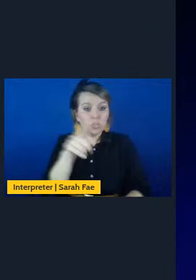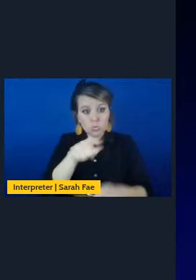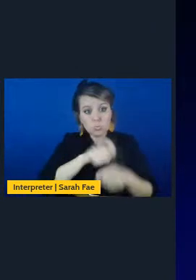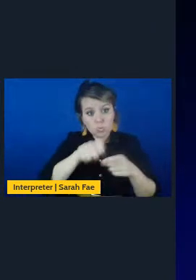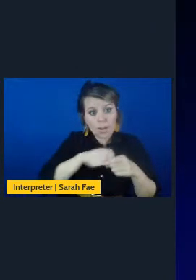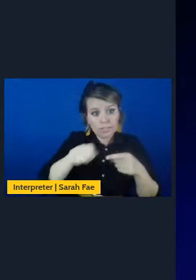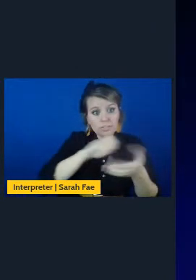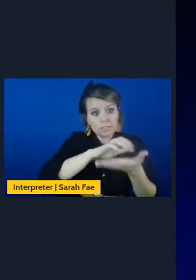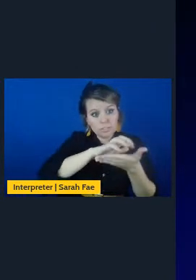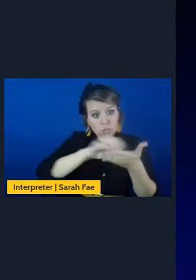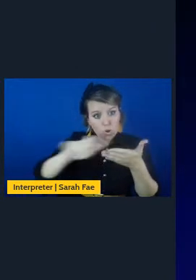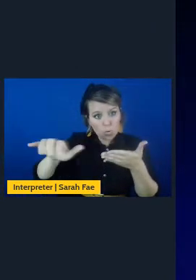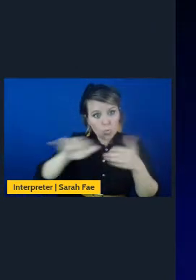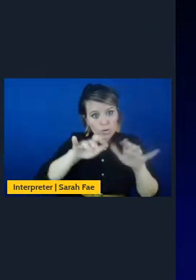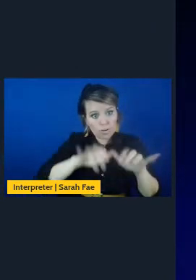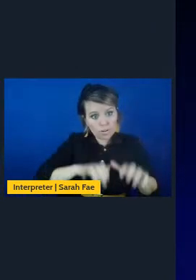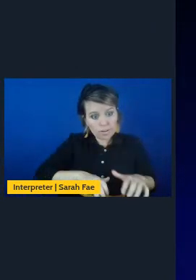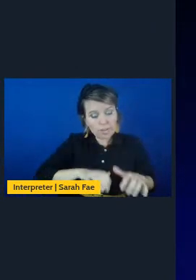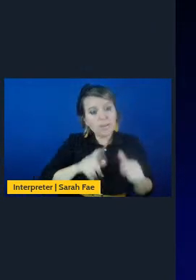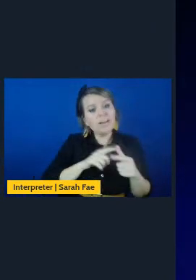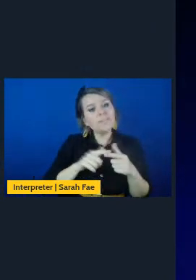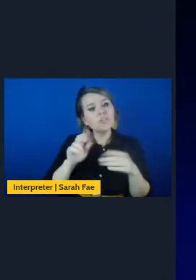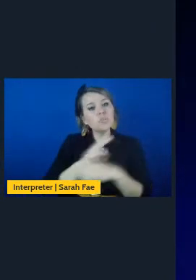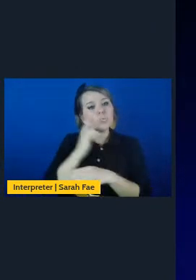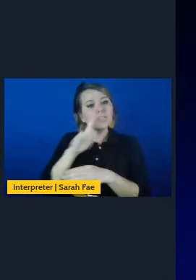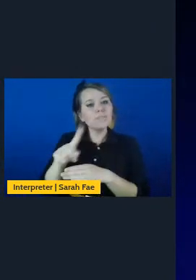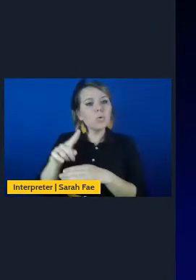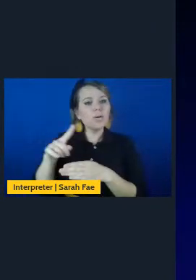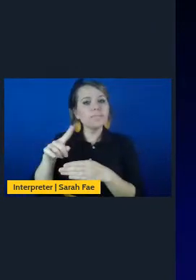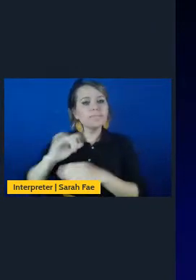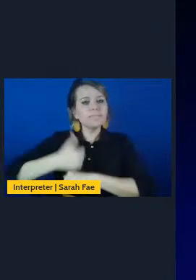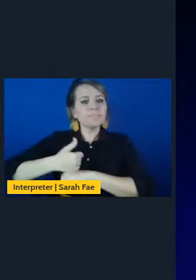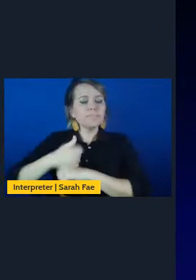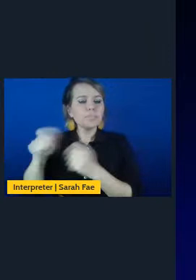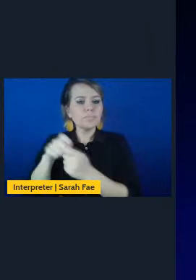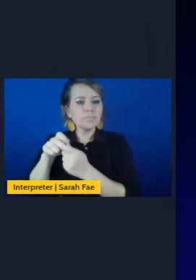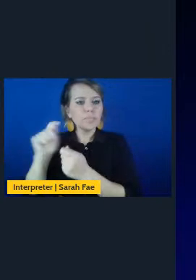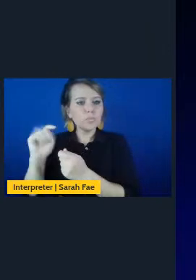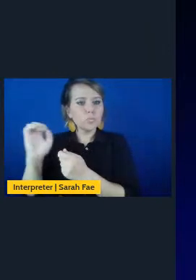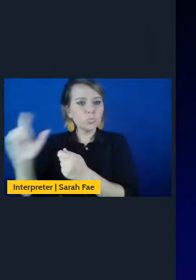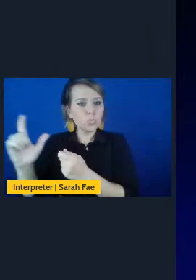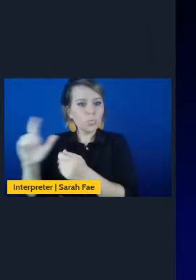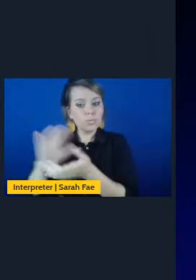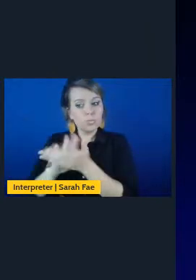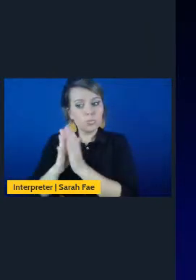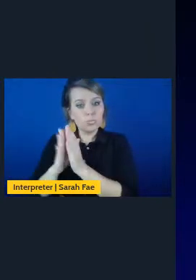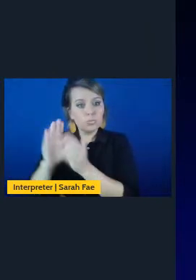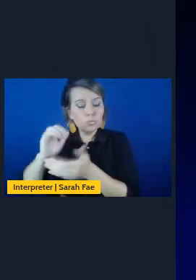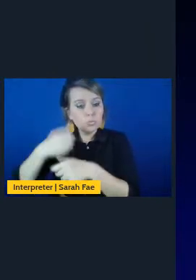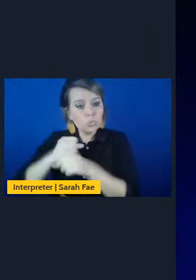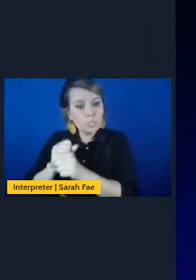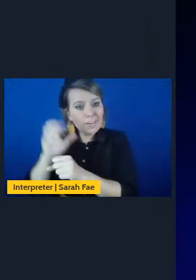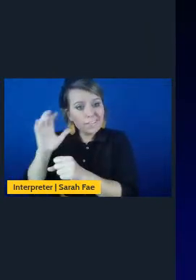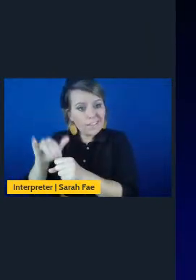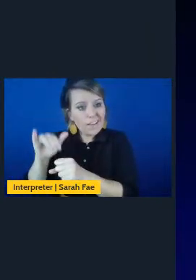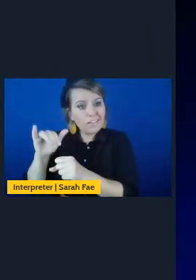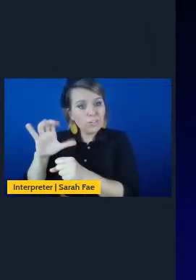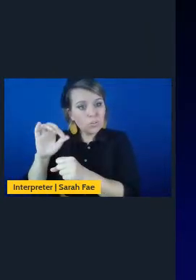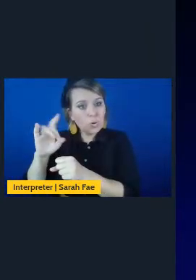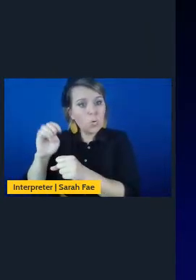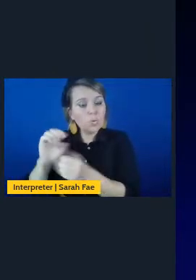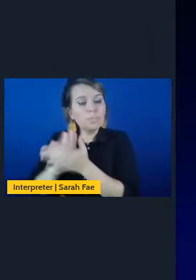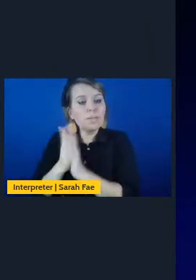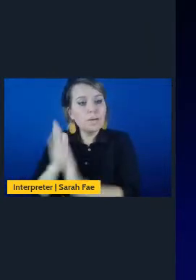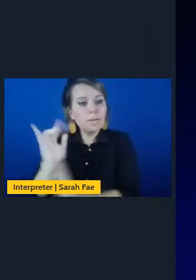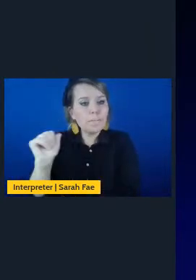it to use certain tools to convert that code into YAML. Now, I am a Go developer, so that's what